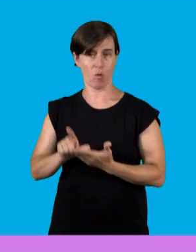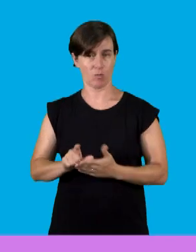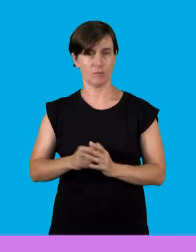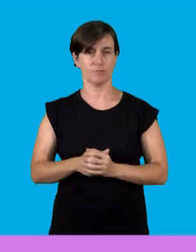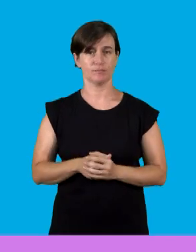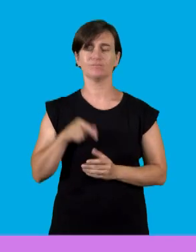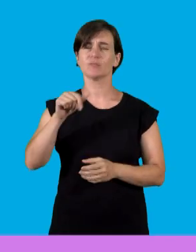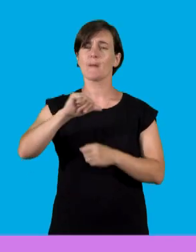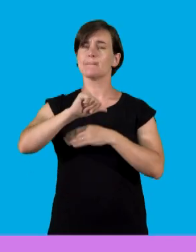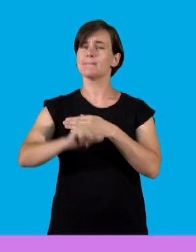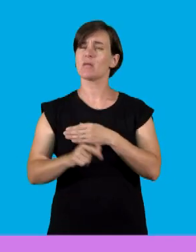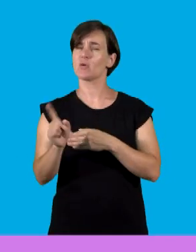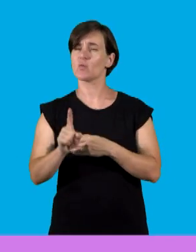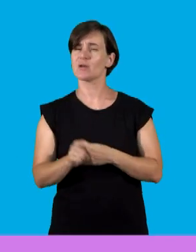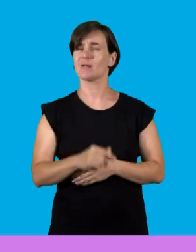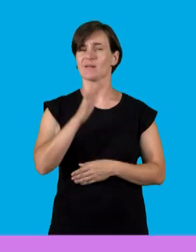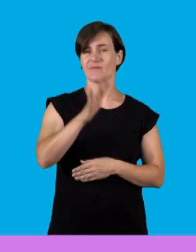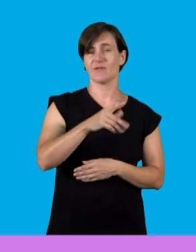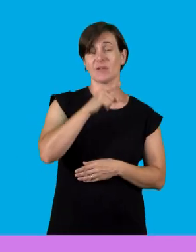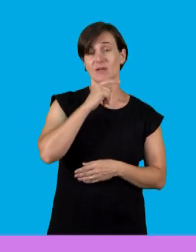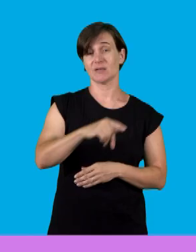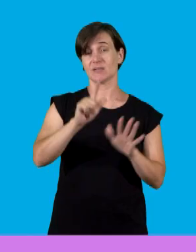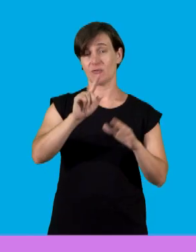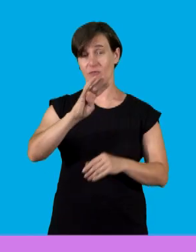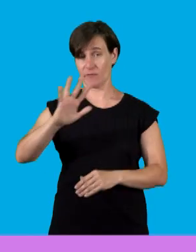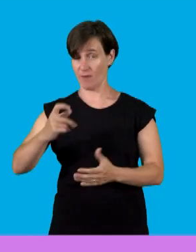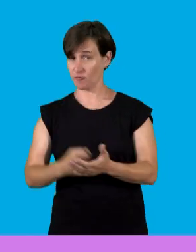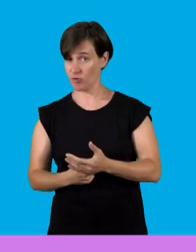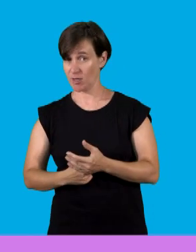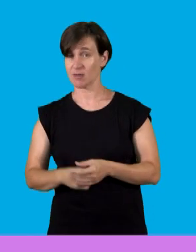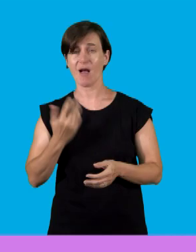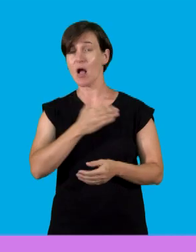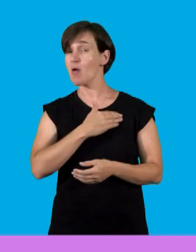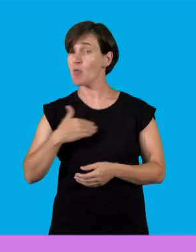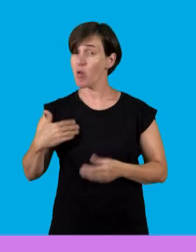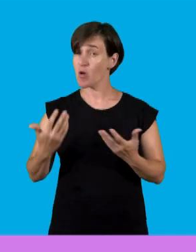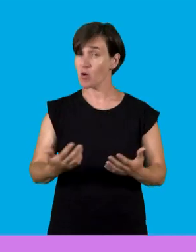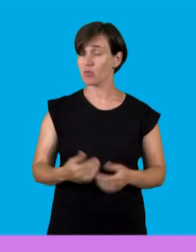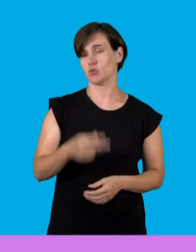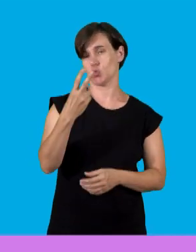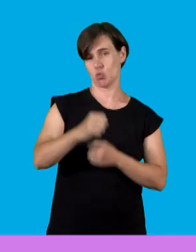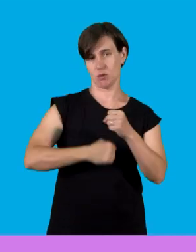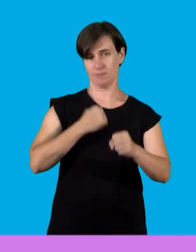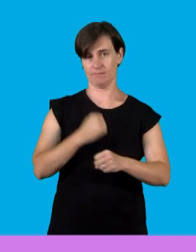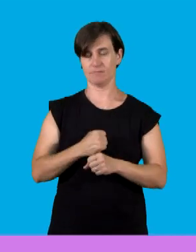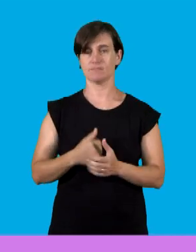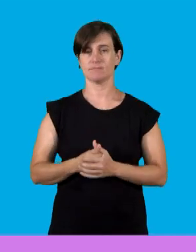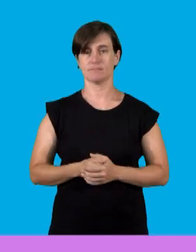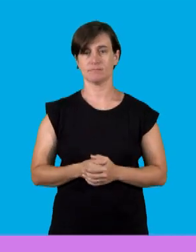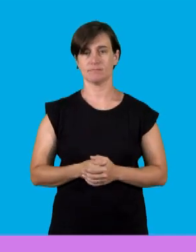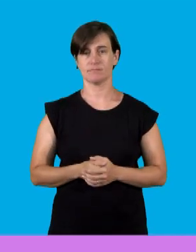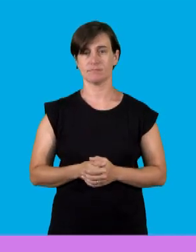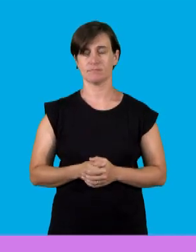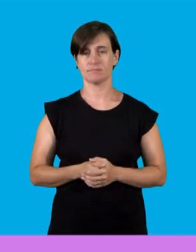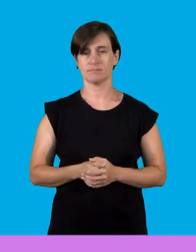the monthly repayment is 15,745 rand, and the length of this loan is 20 years.